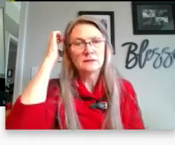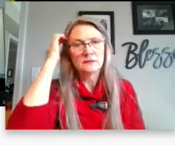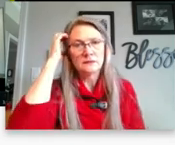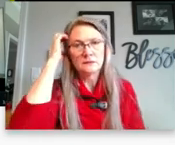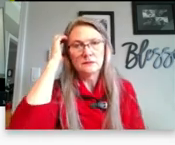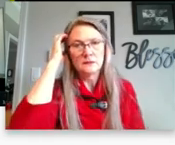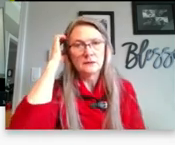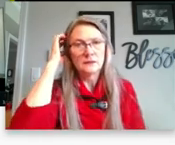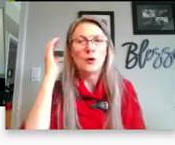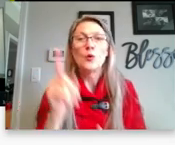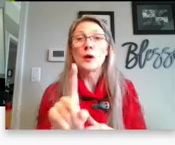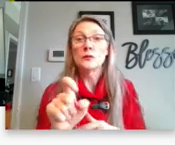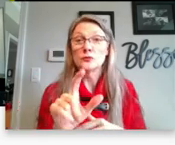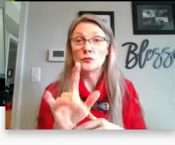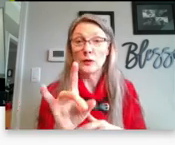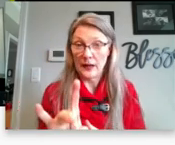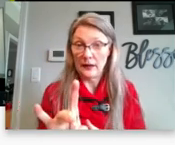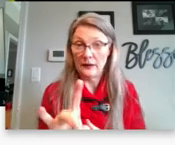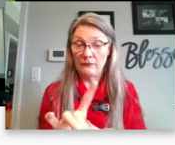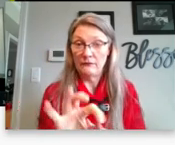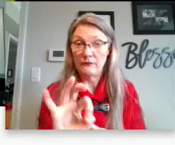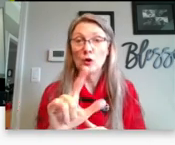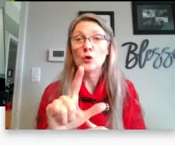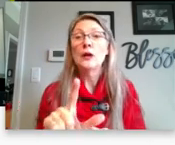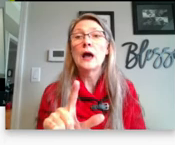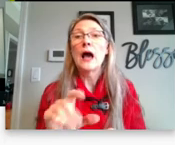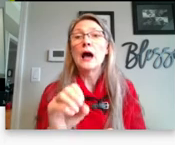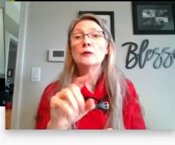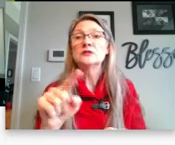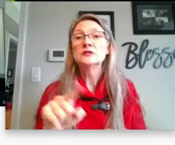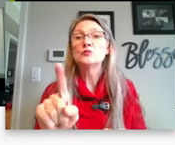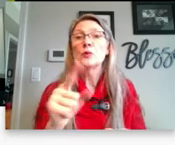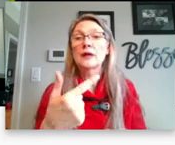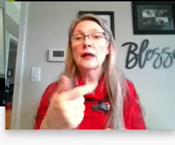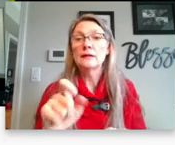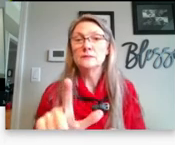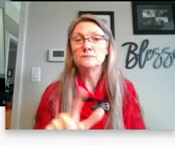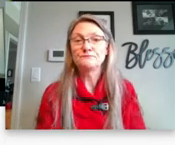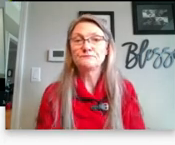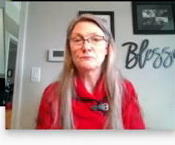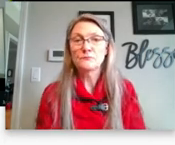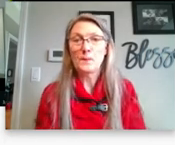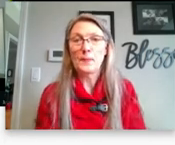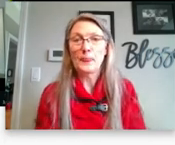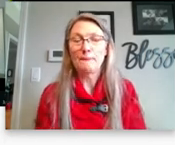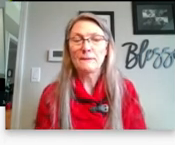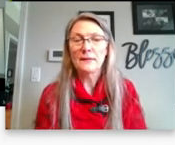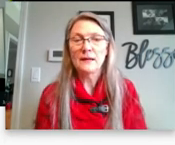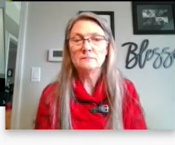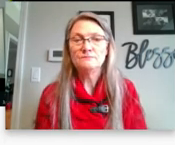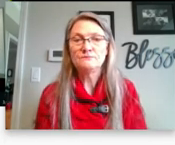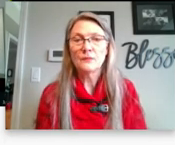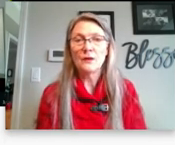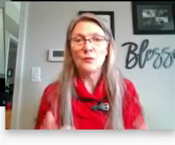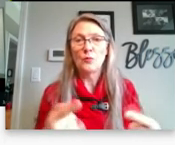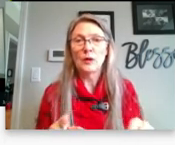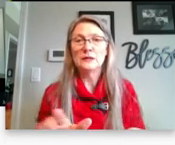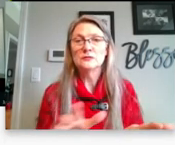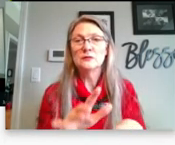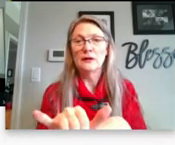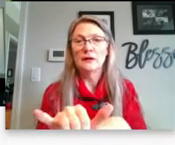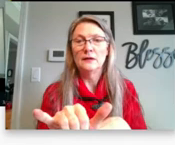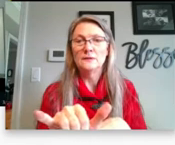fluid ounces in 1 gallon. So now let me start setting up my table. When I do that,